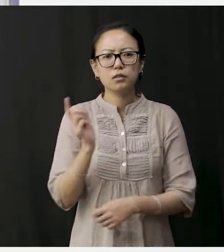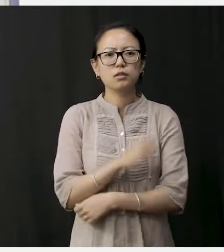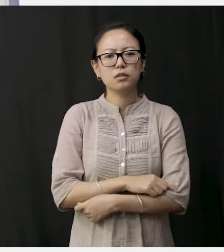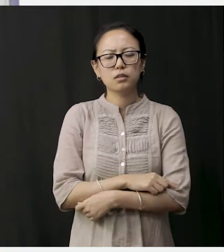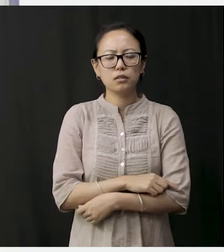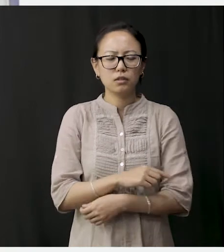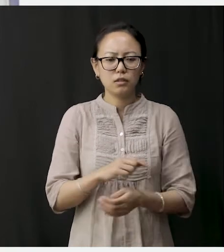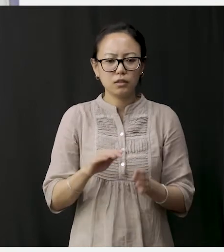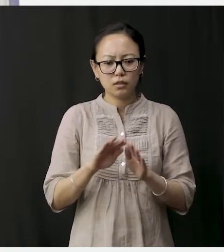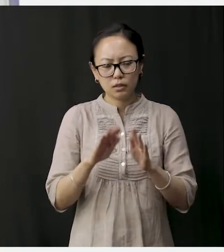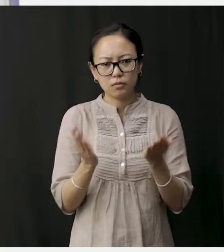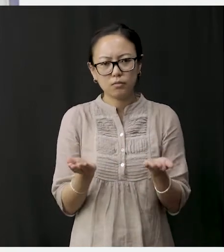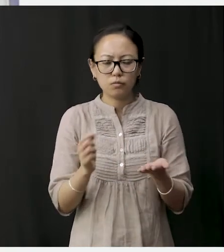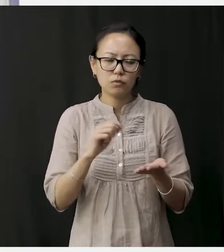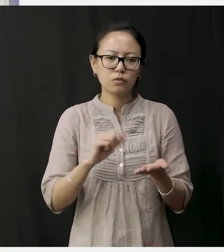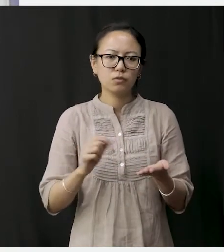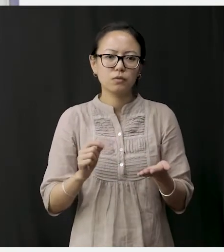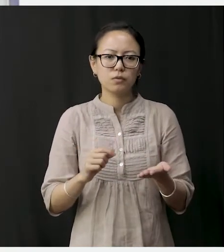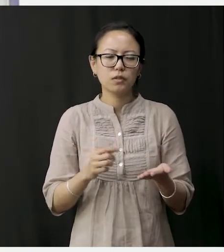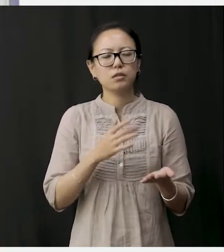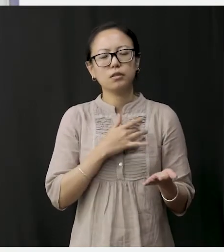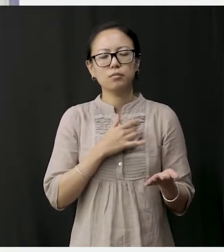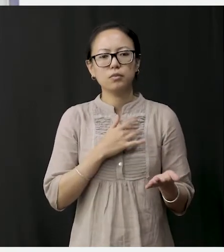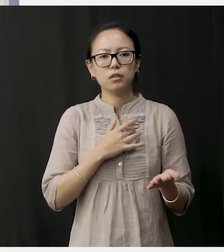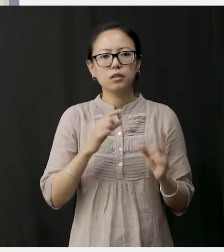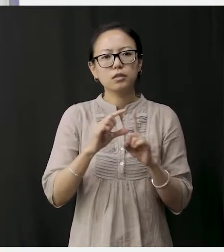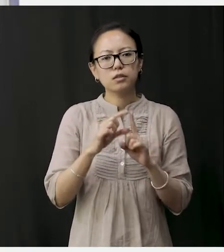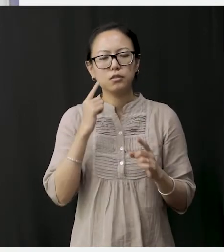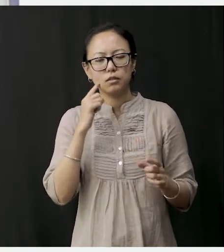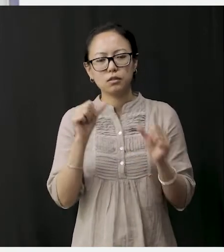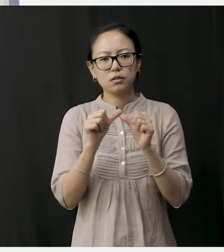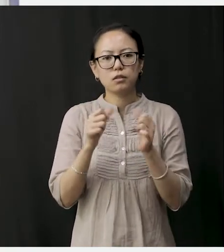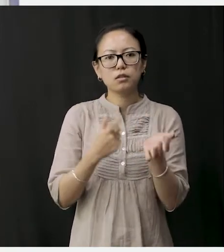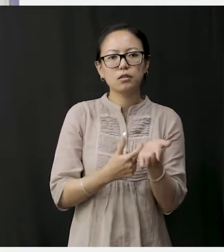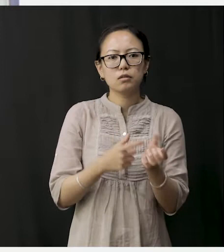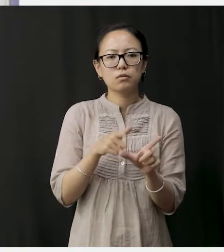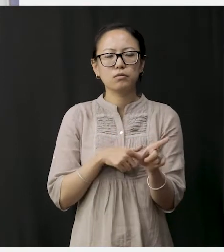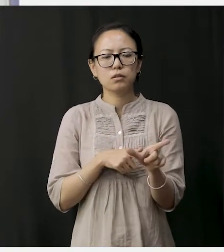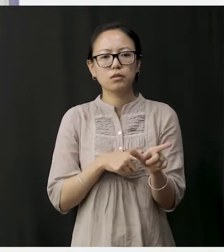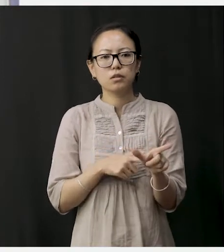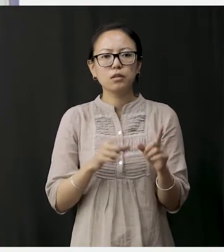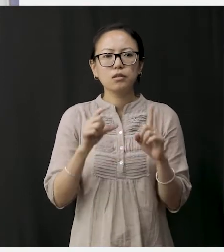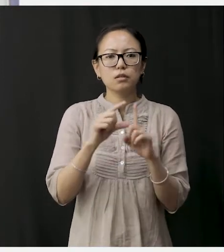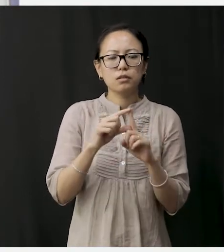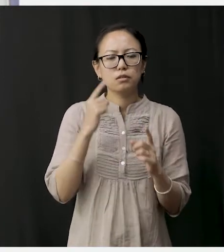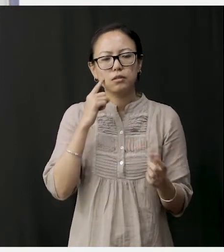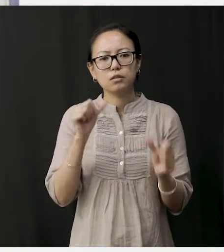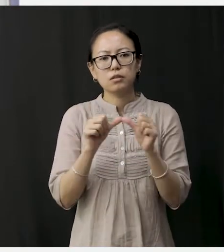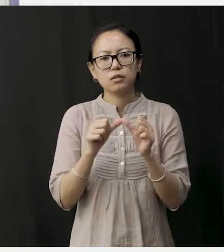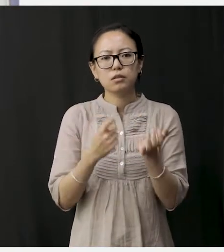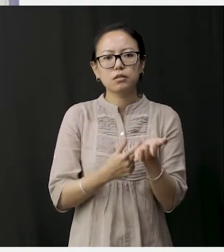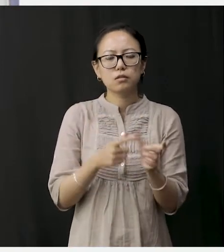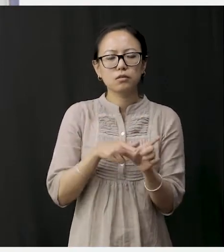very similar to your notebook, okay? Here in a diary, what you do, you write the notes about